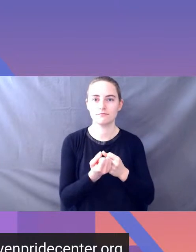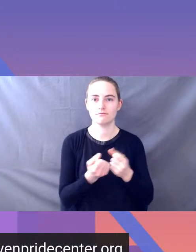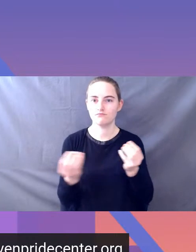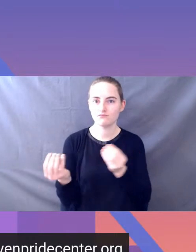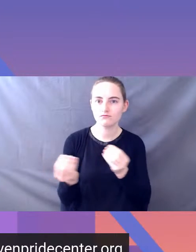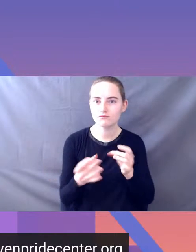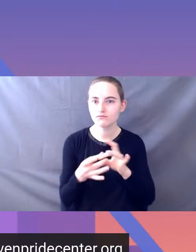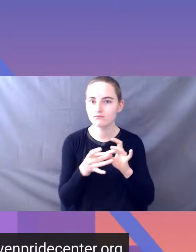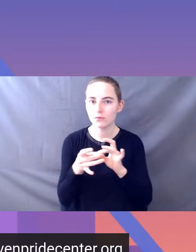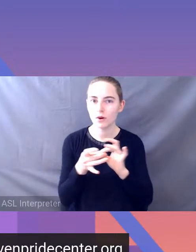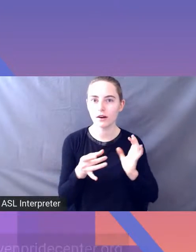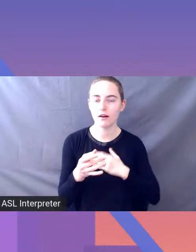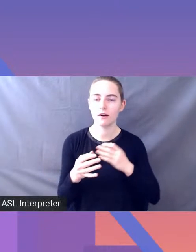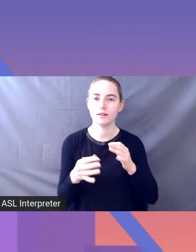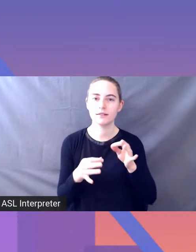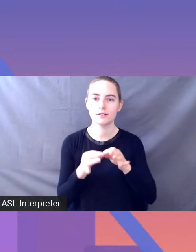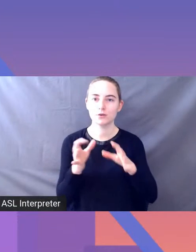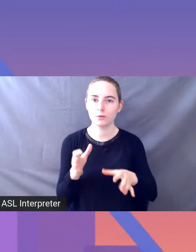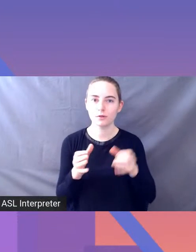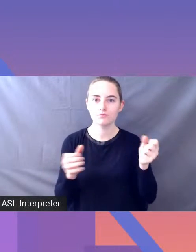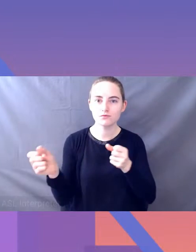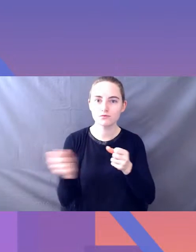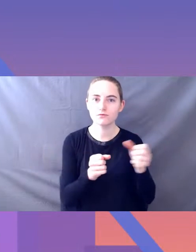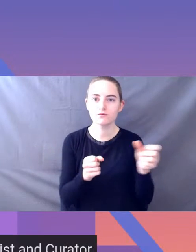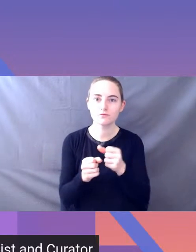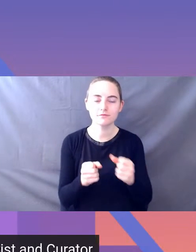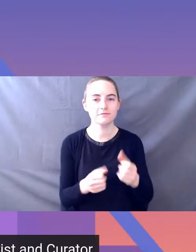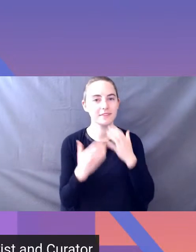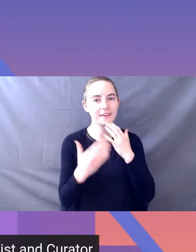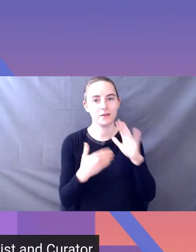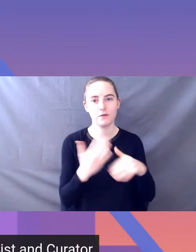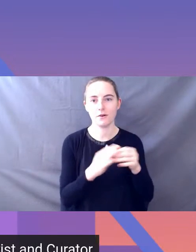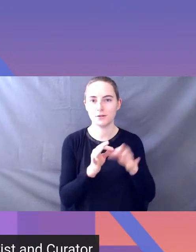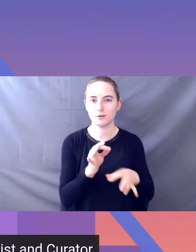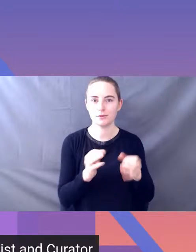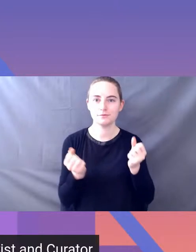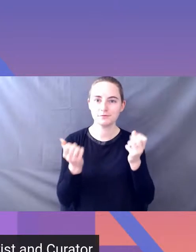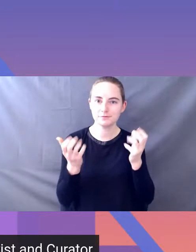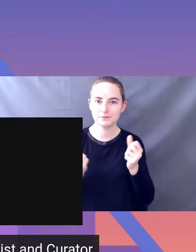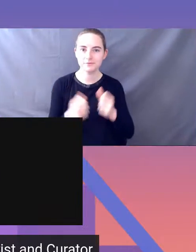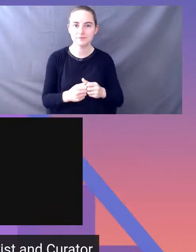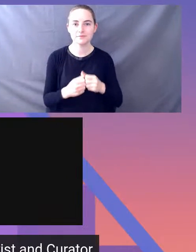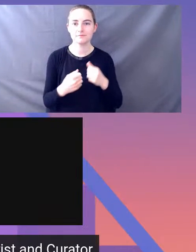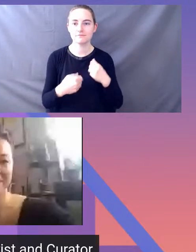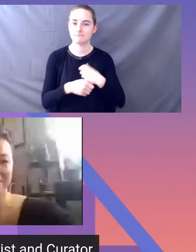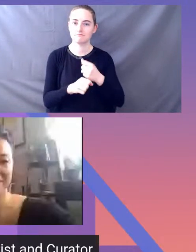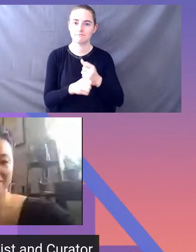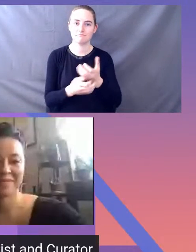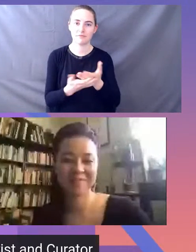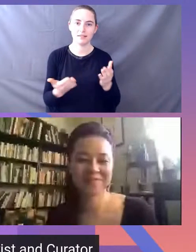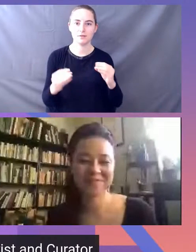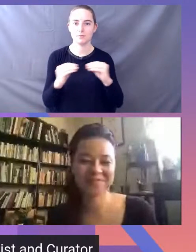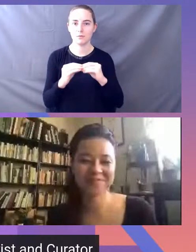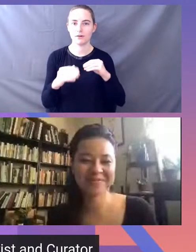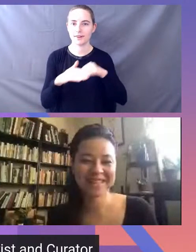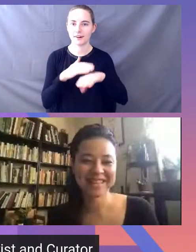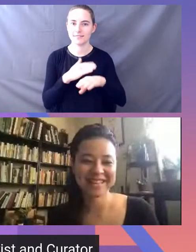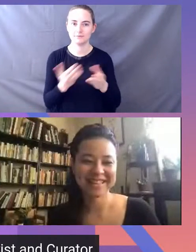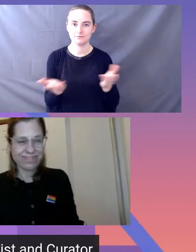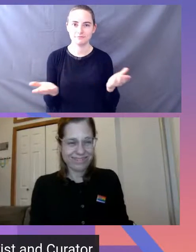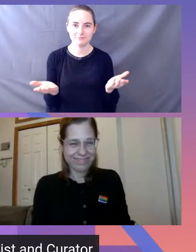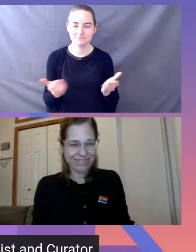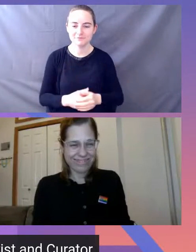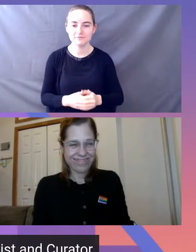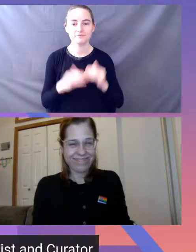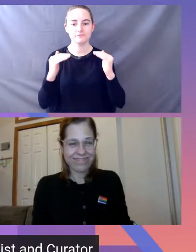accessible. Now, I have the honor of introducing Luciana McClure of Nasty Women Connecticut, our moderator for this event.